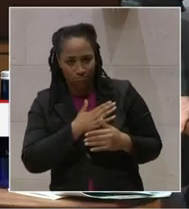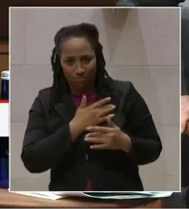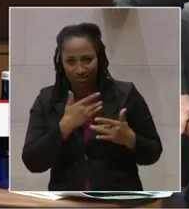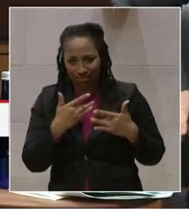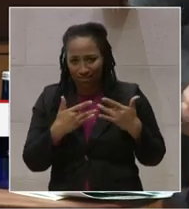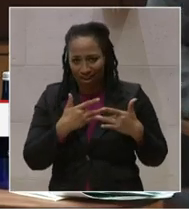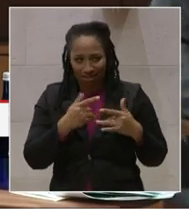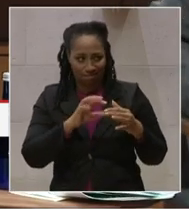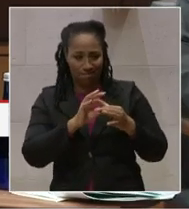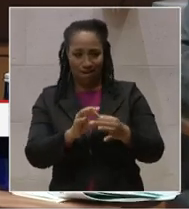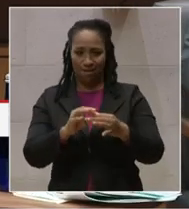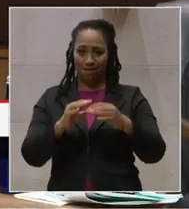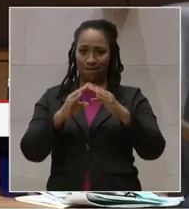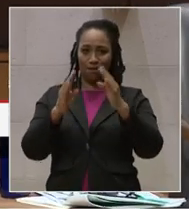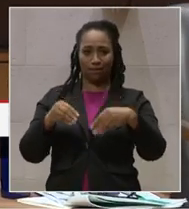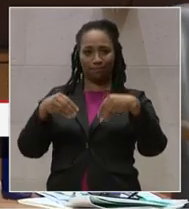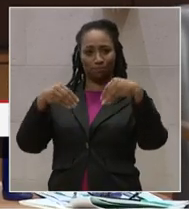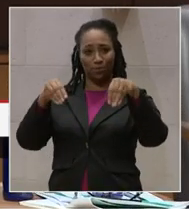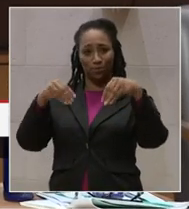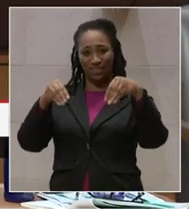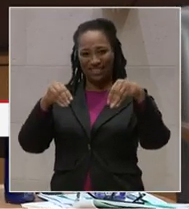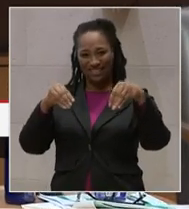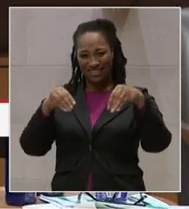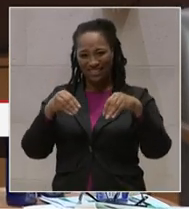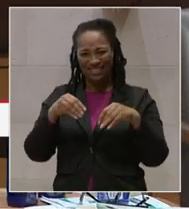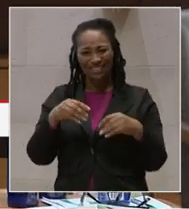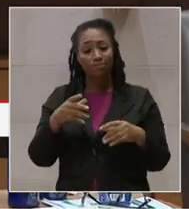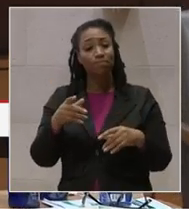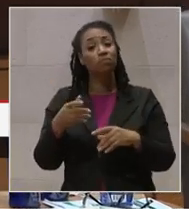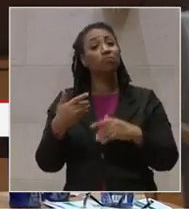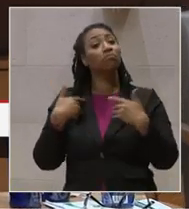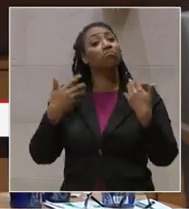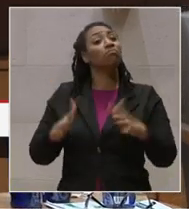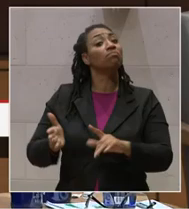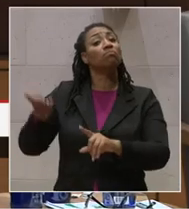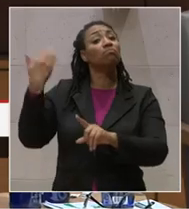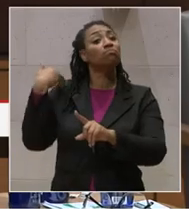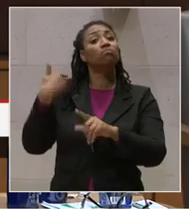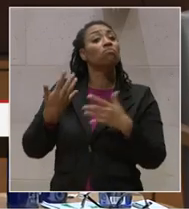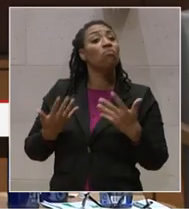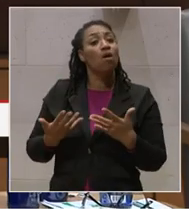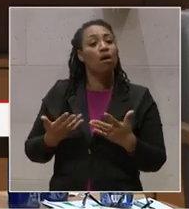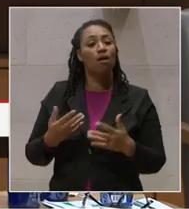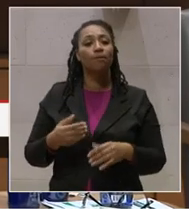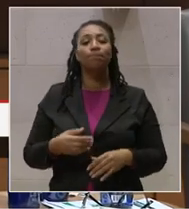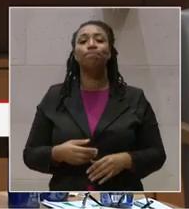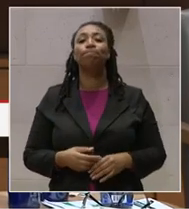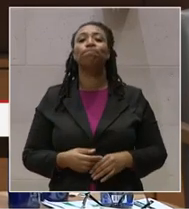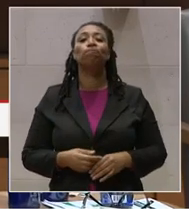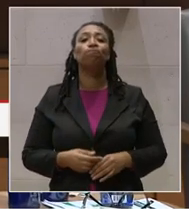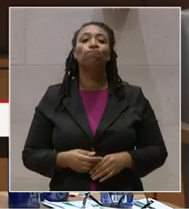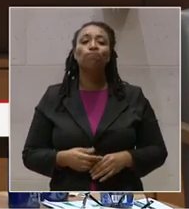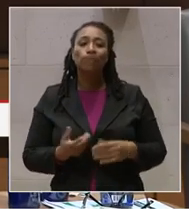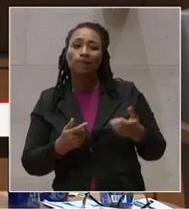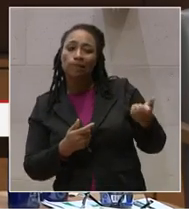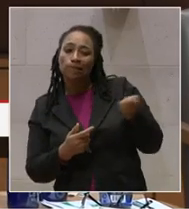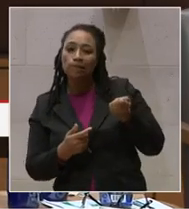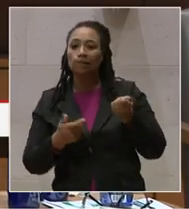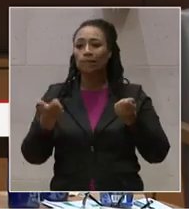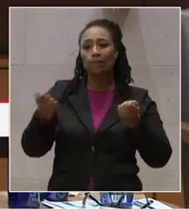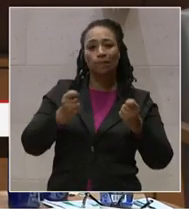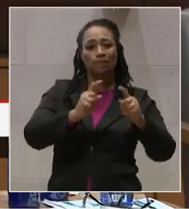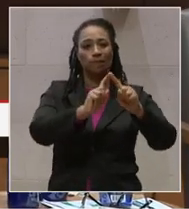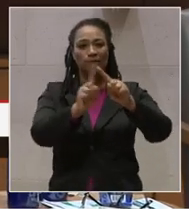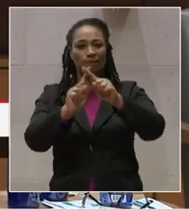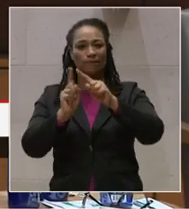setting forth these goals is really engage residents. Over 24 community meetings, engaging thousands of